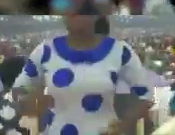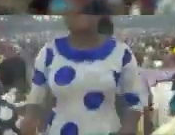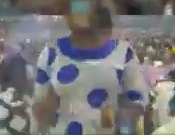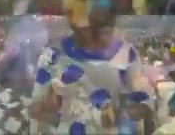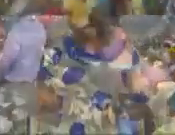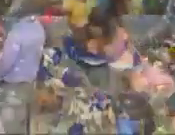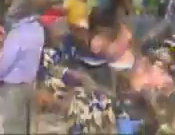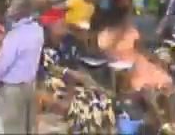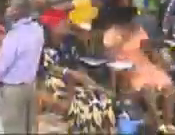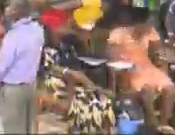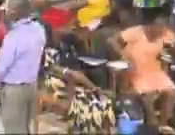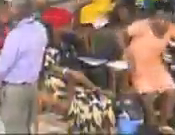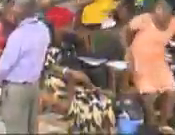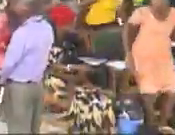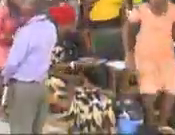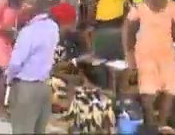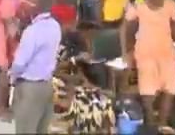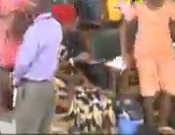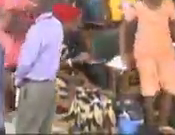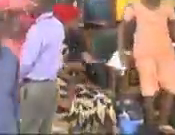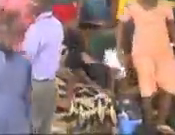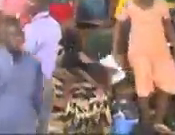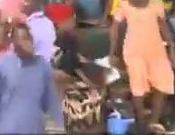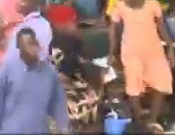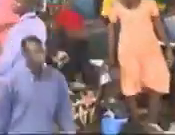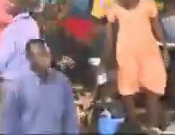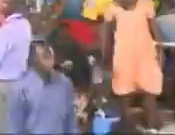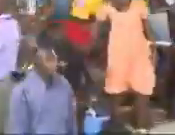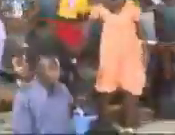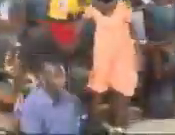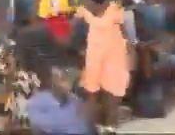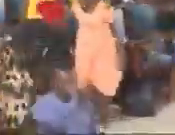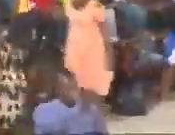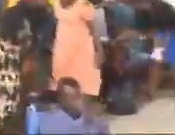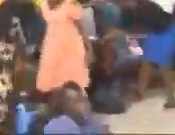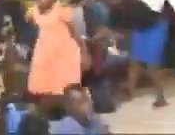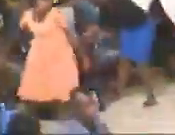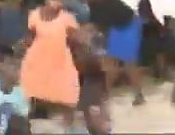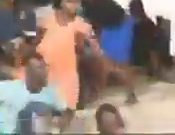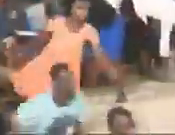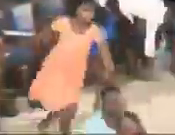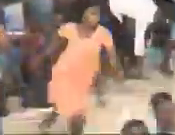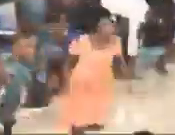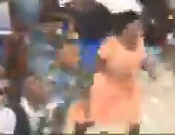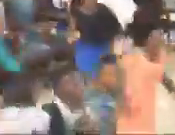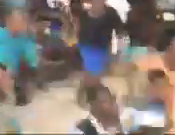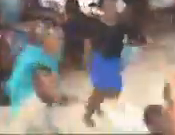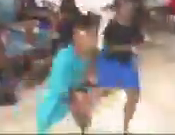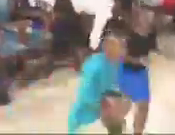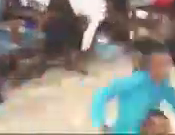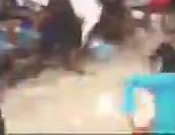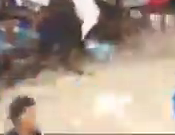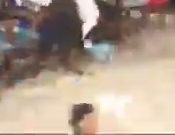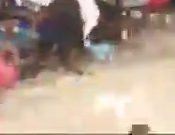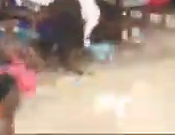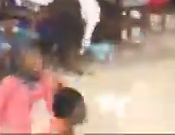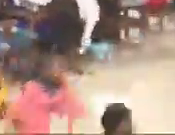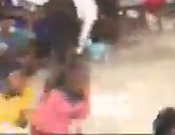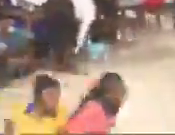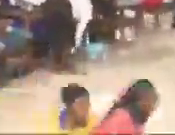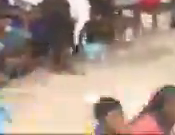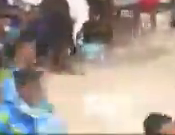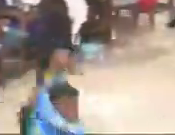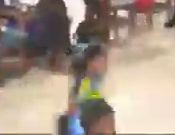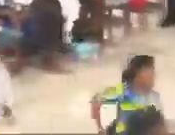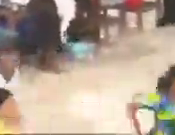Go ahead, talk to the Almighty God. I'm going to give you about 15 minutes. Cry to him,